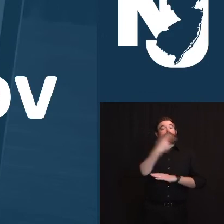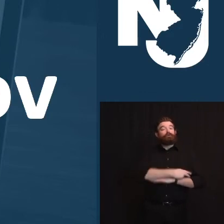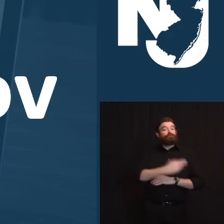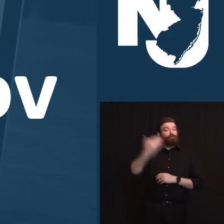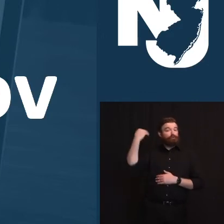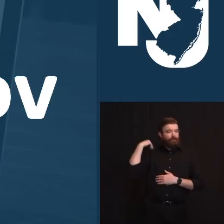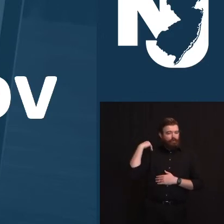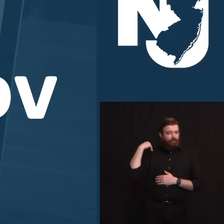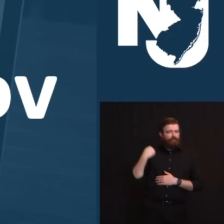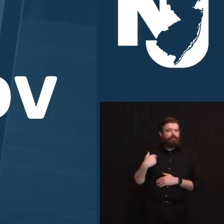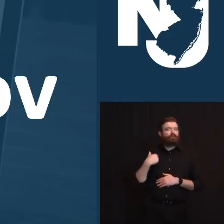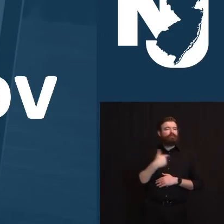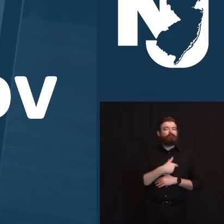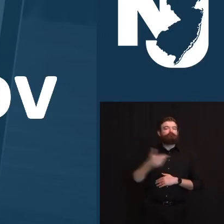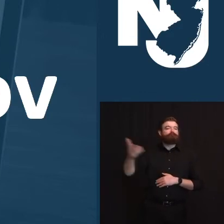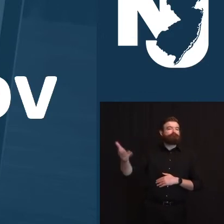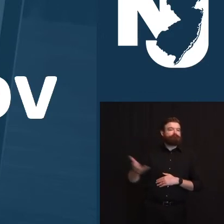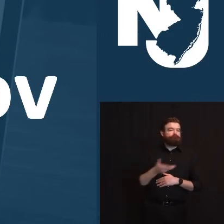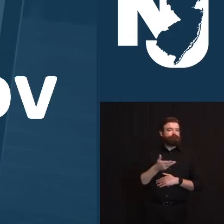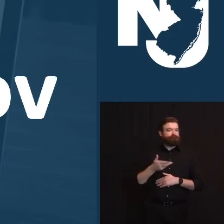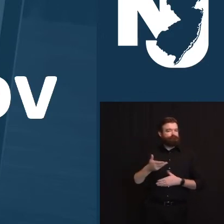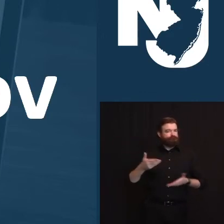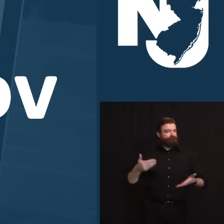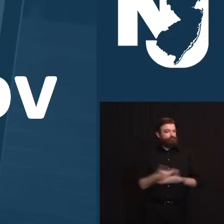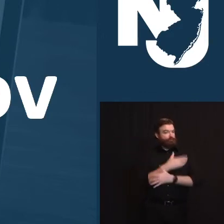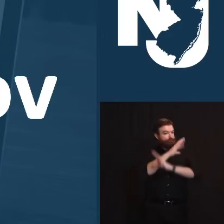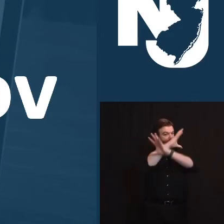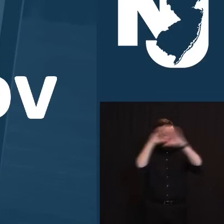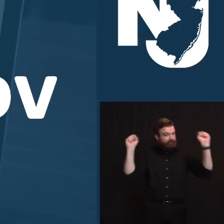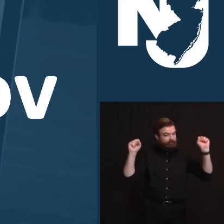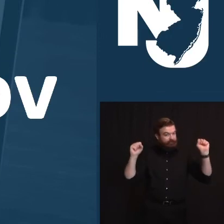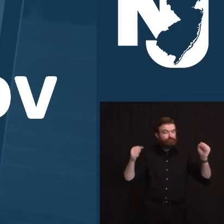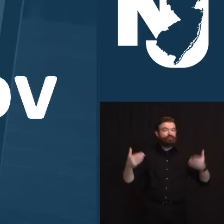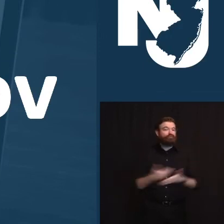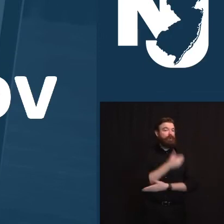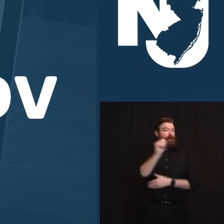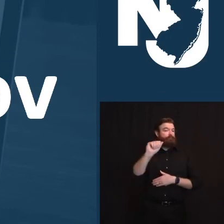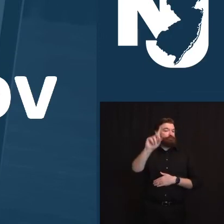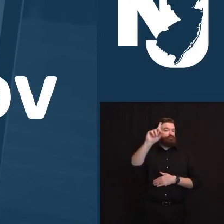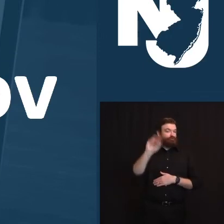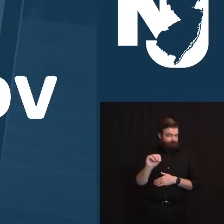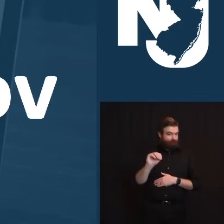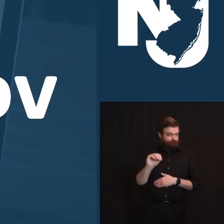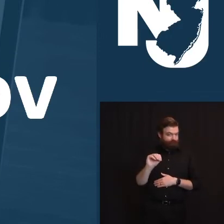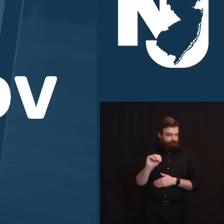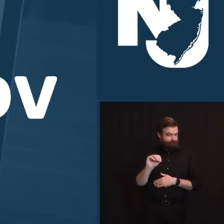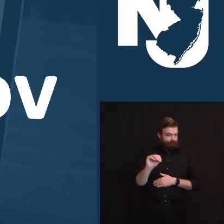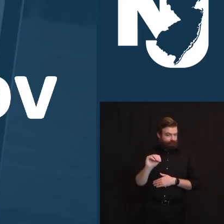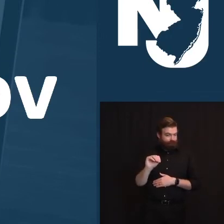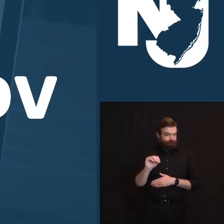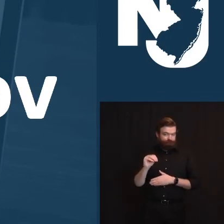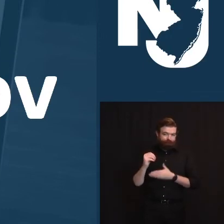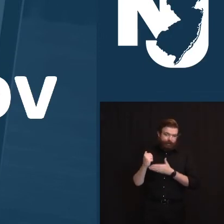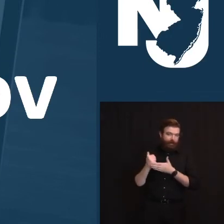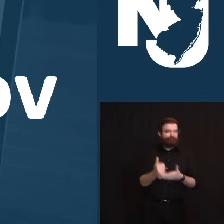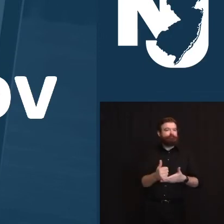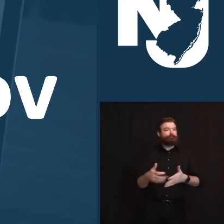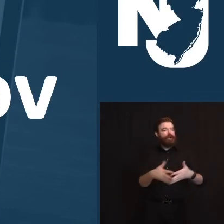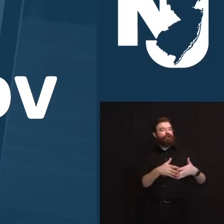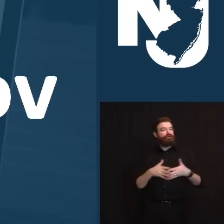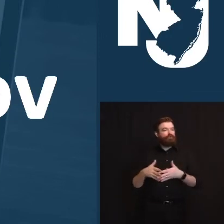new administration, and new focus on the challenges we face as one nation. Tammy and I were incredibly honored to be invited to watch